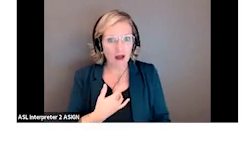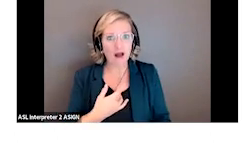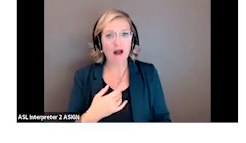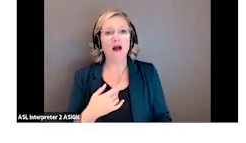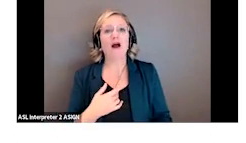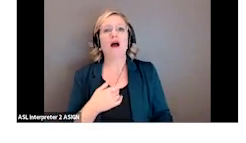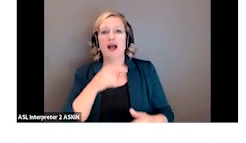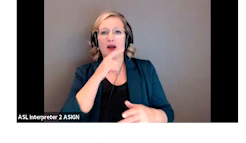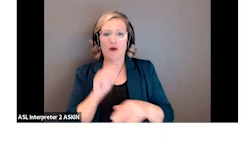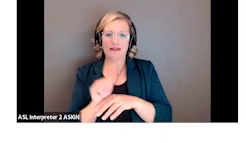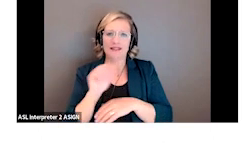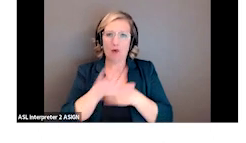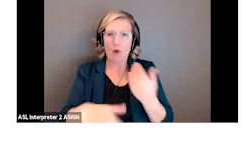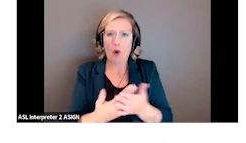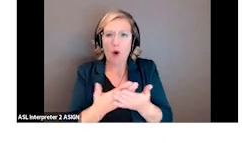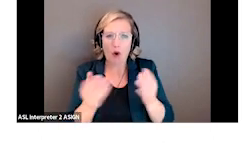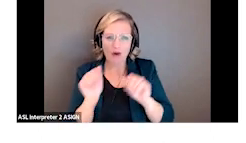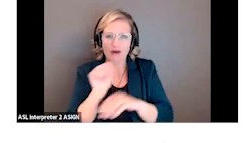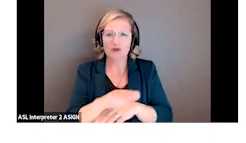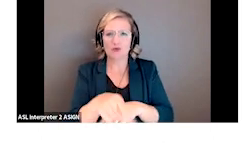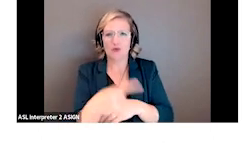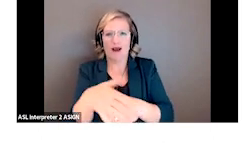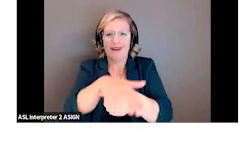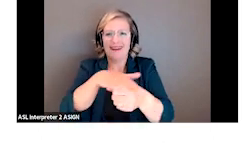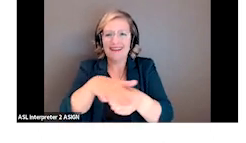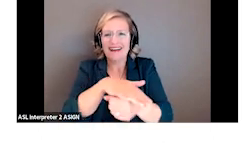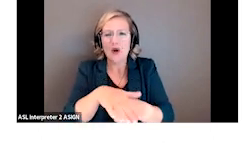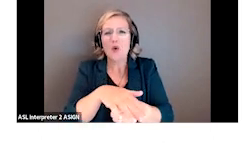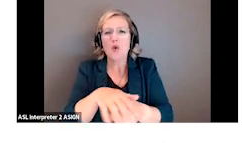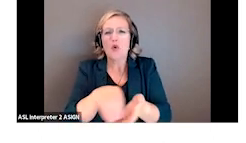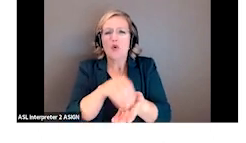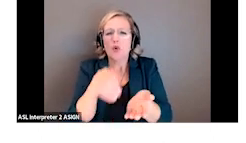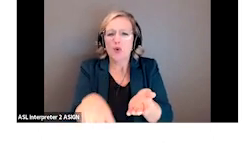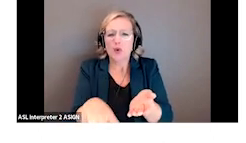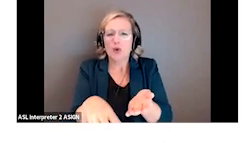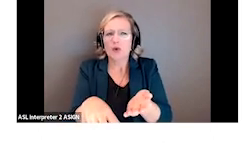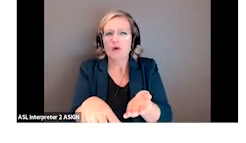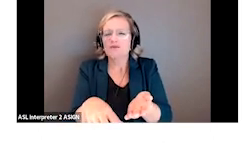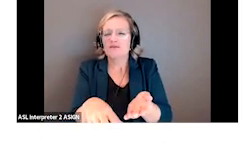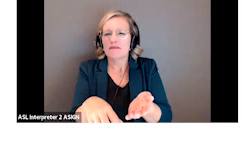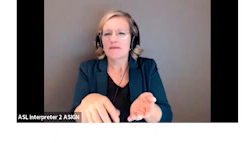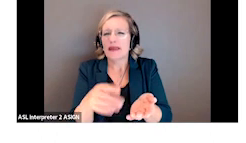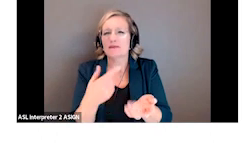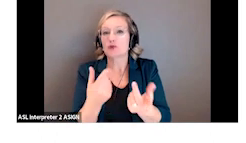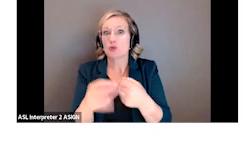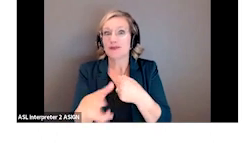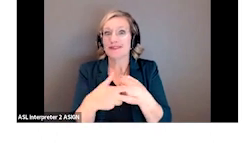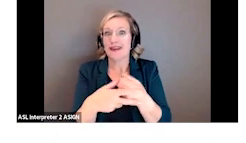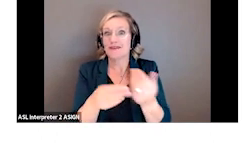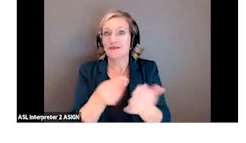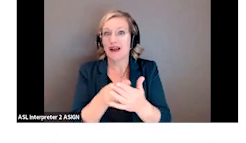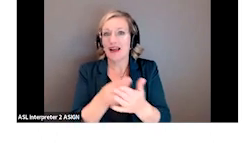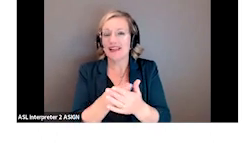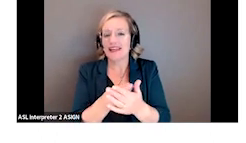expensive. But to avoid that, we want to send smaller shipments more often. So if we